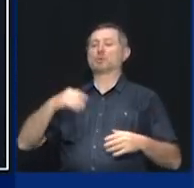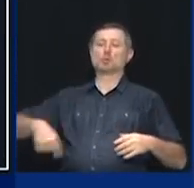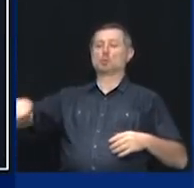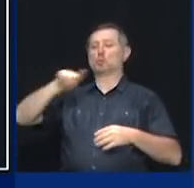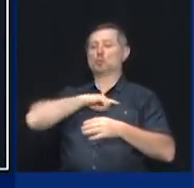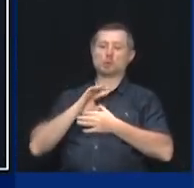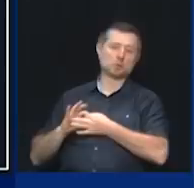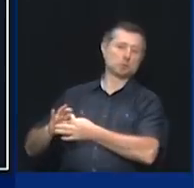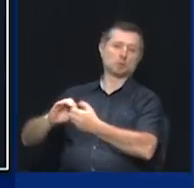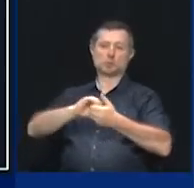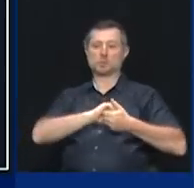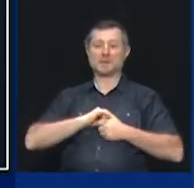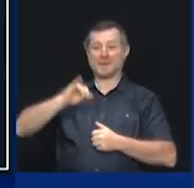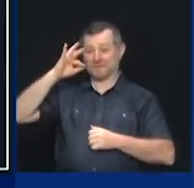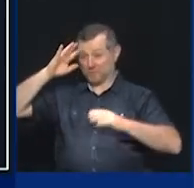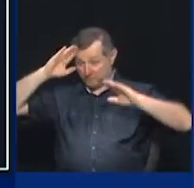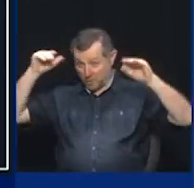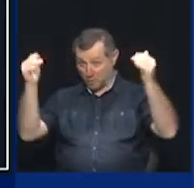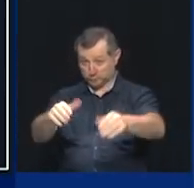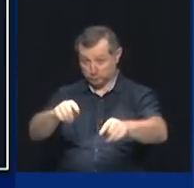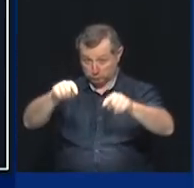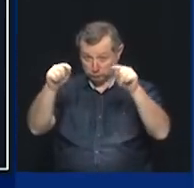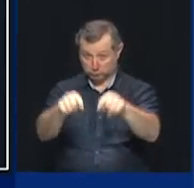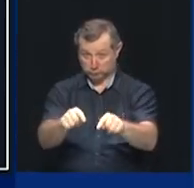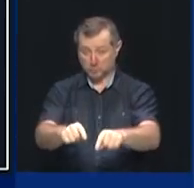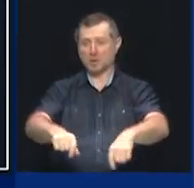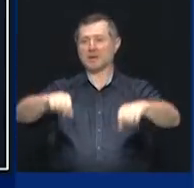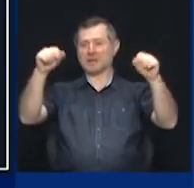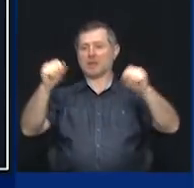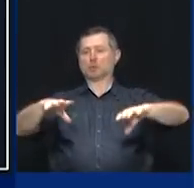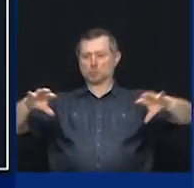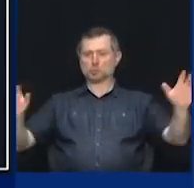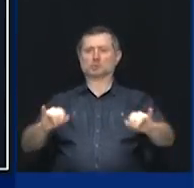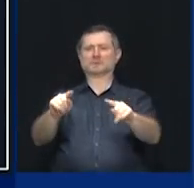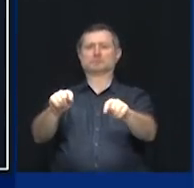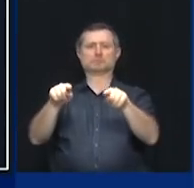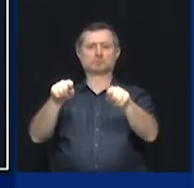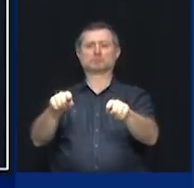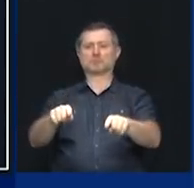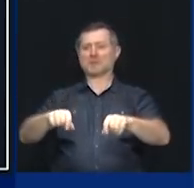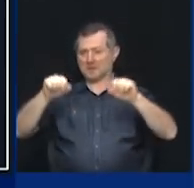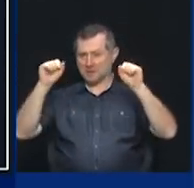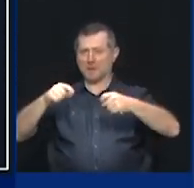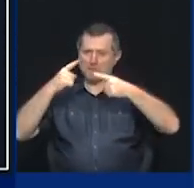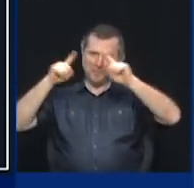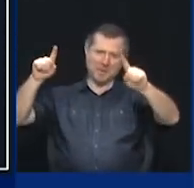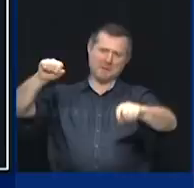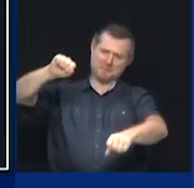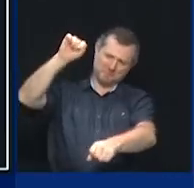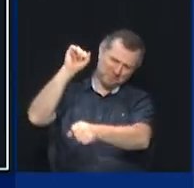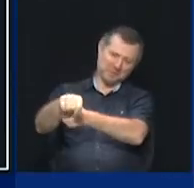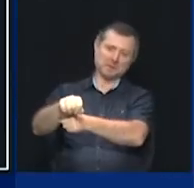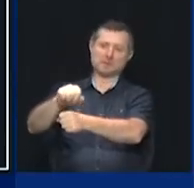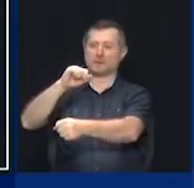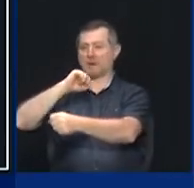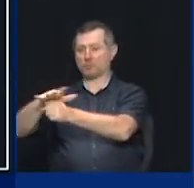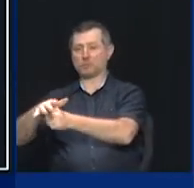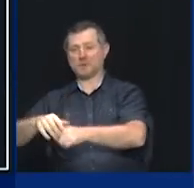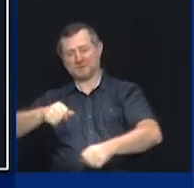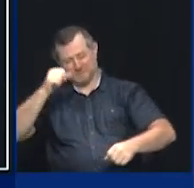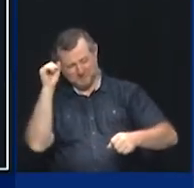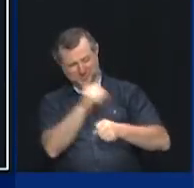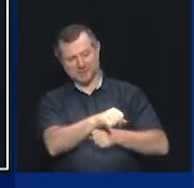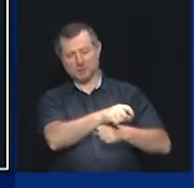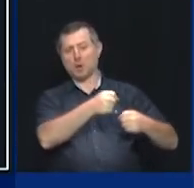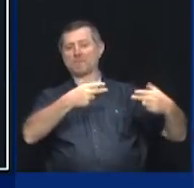We can do it. If you can beat COVID, you can beat gun violence, you can beat poverty, you can